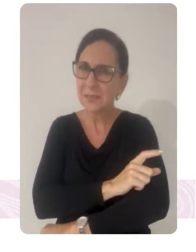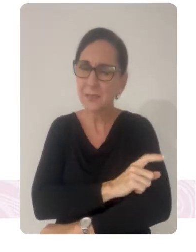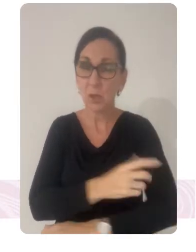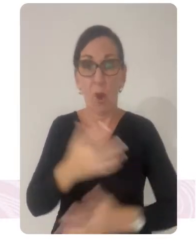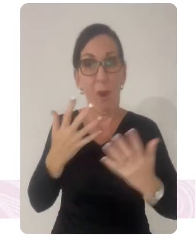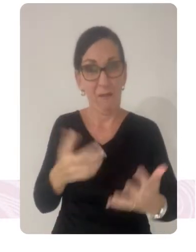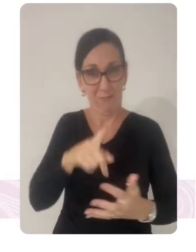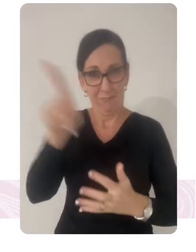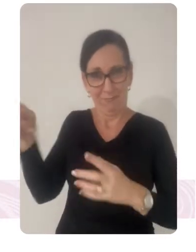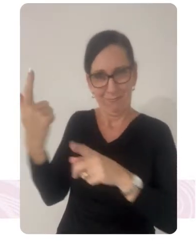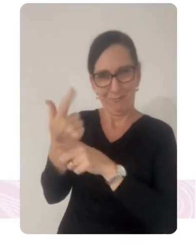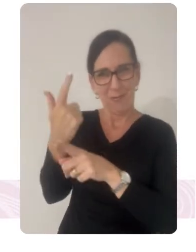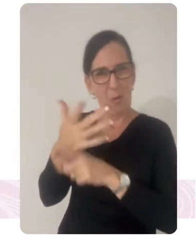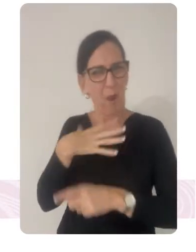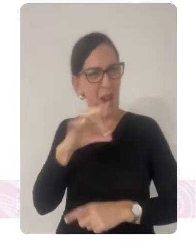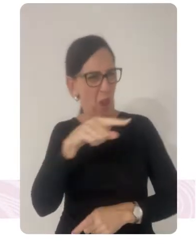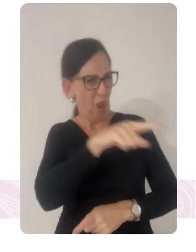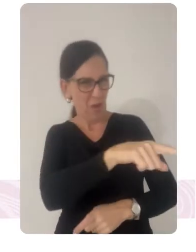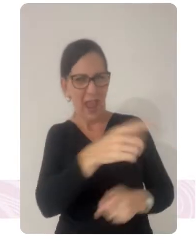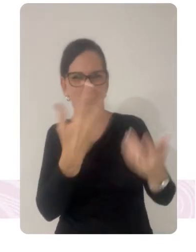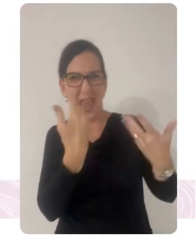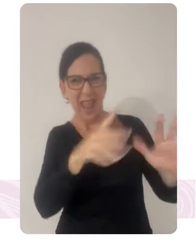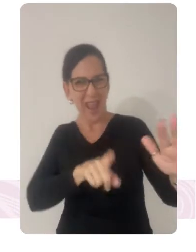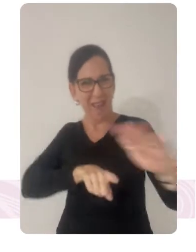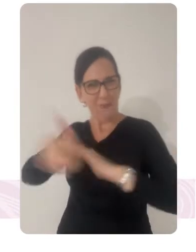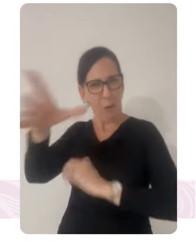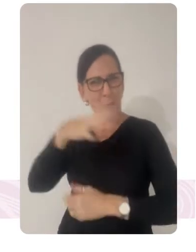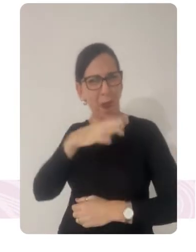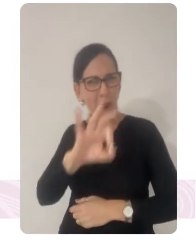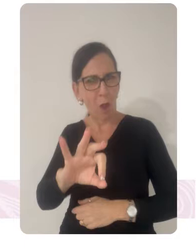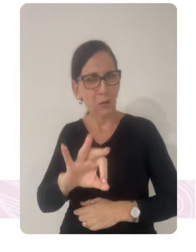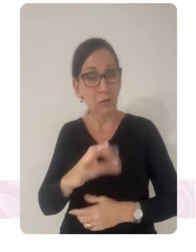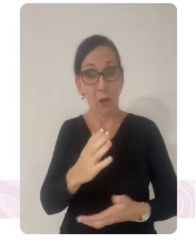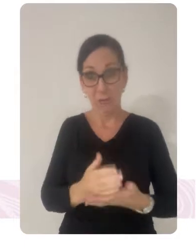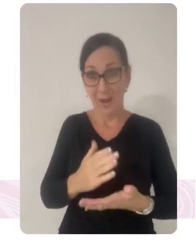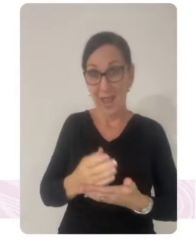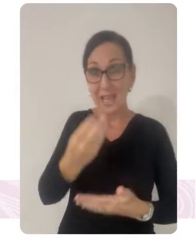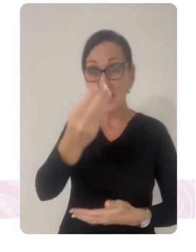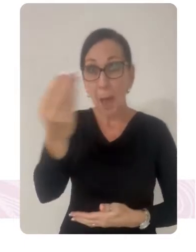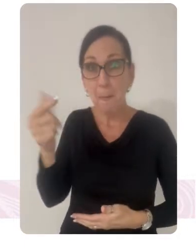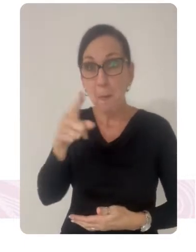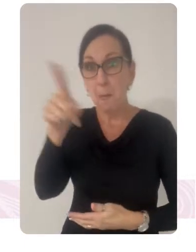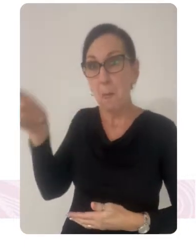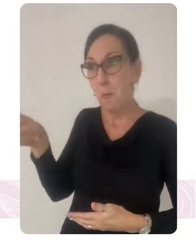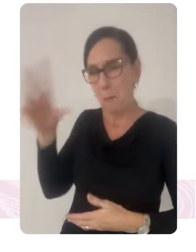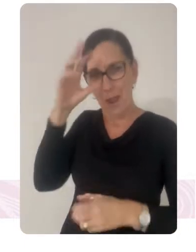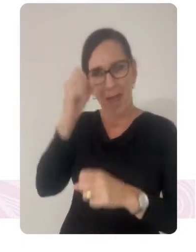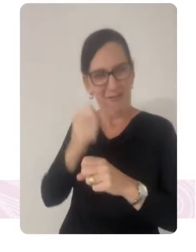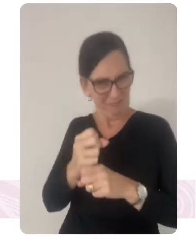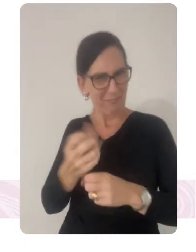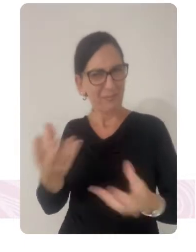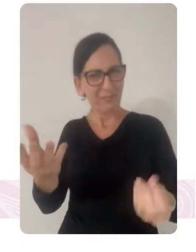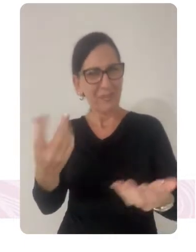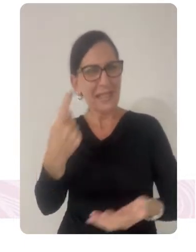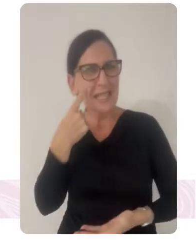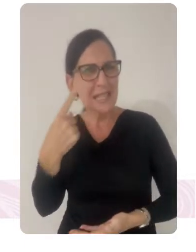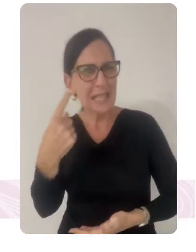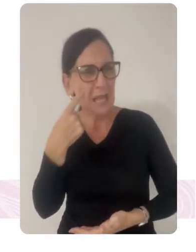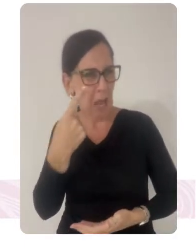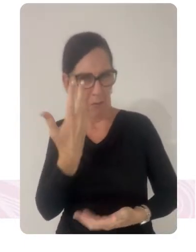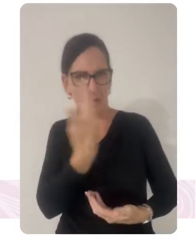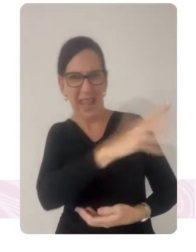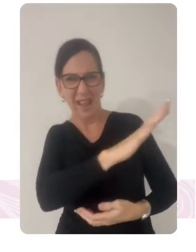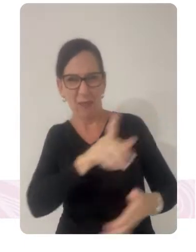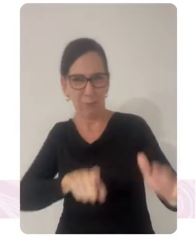do we hear, "Why doesn't she just leave?" Unfortunately, some people think it should be easy for a woman to leave a relationship